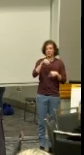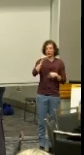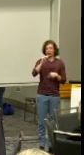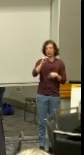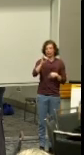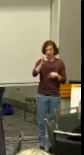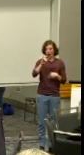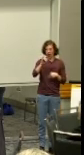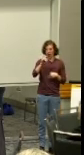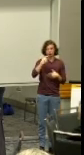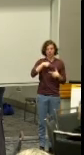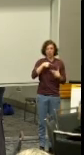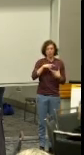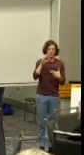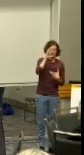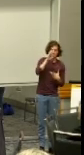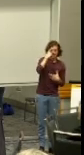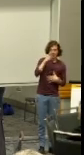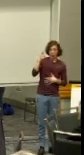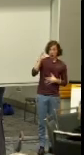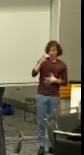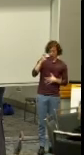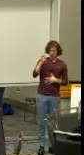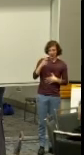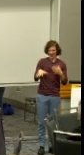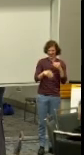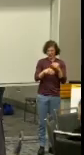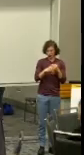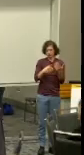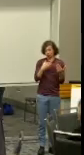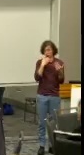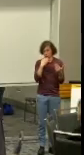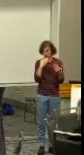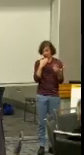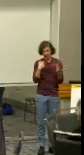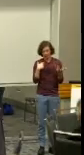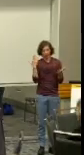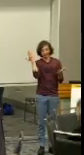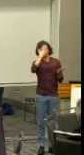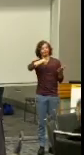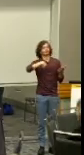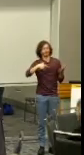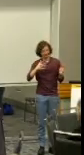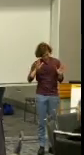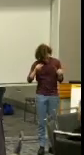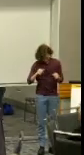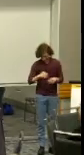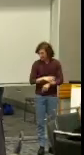subsidies. So absolutely. Thank you. Yeah. No, thanks for the question. Good point. And sorry, I missed that.